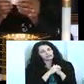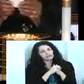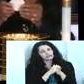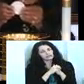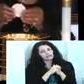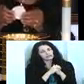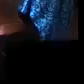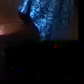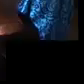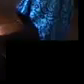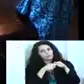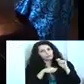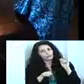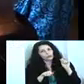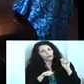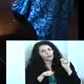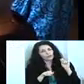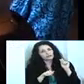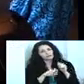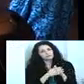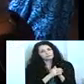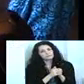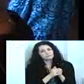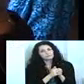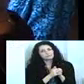he breaks it,